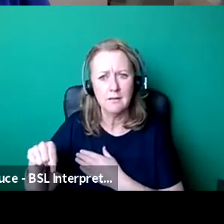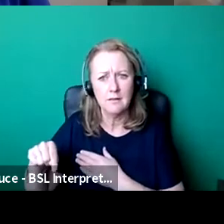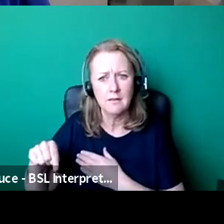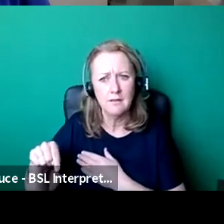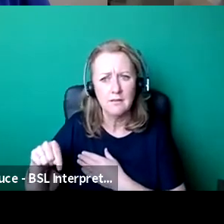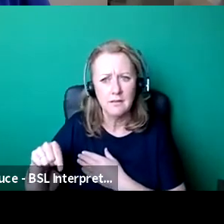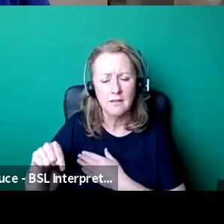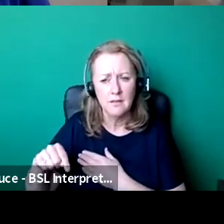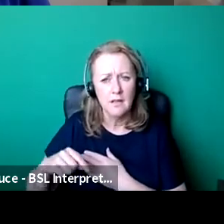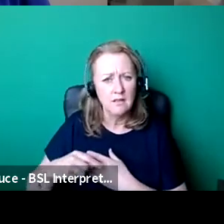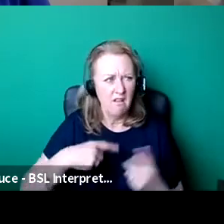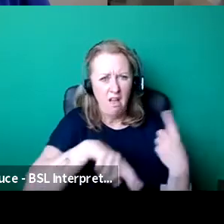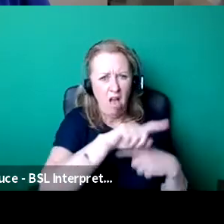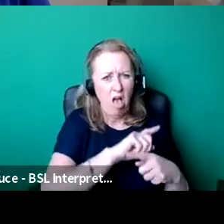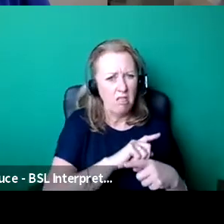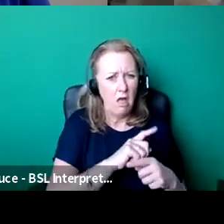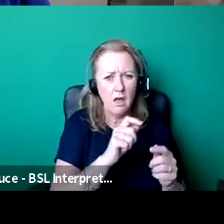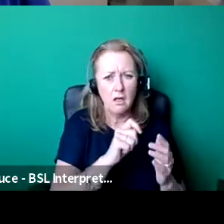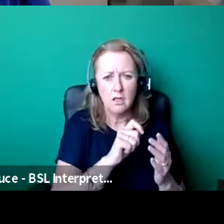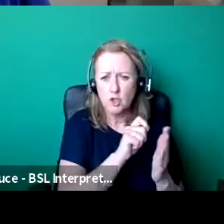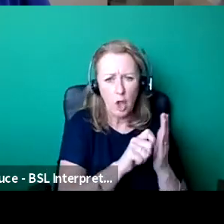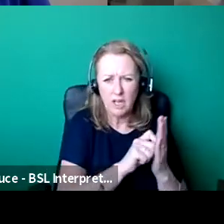this. So